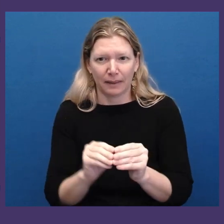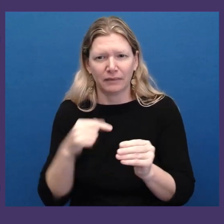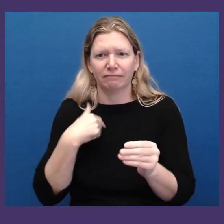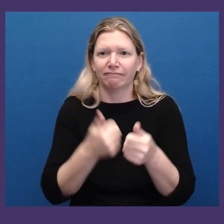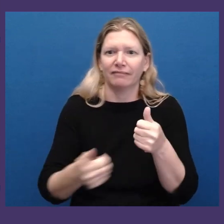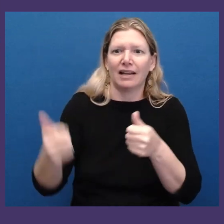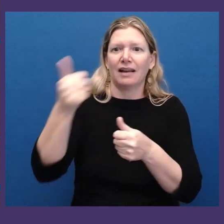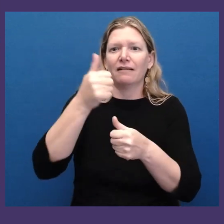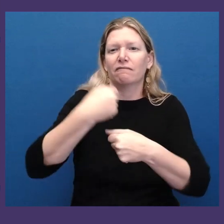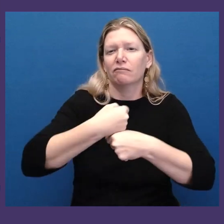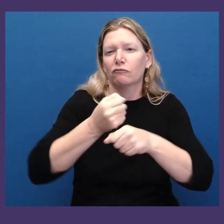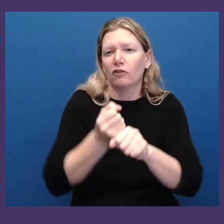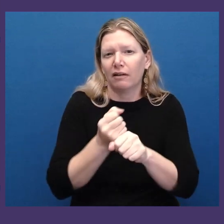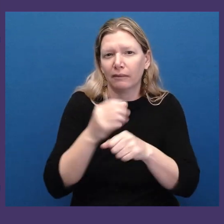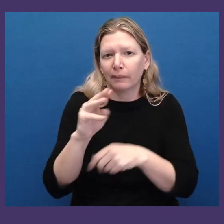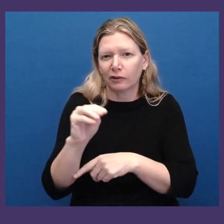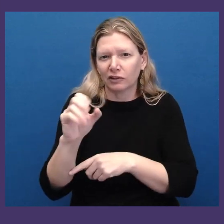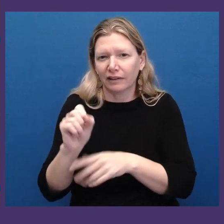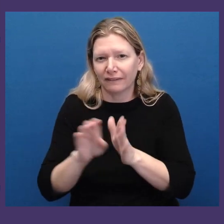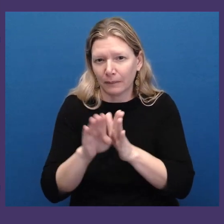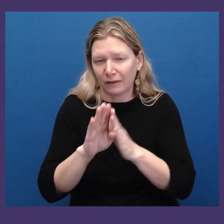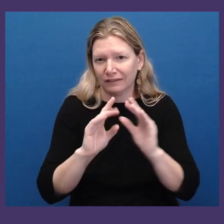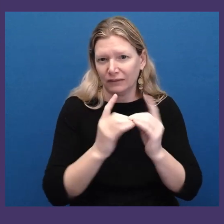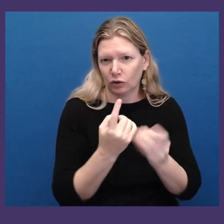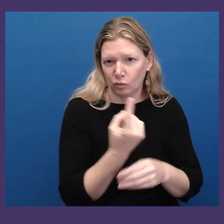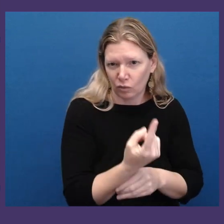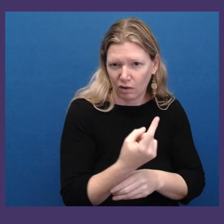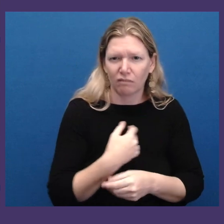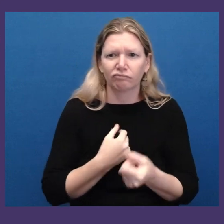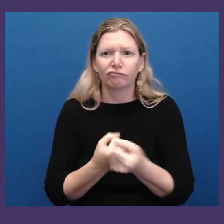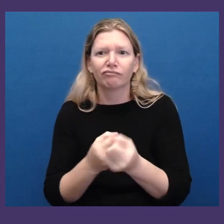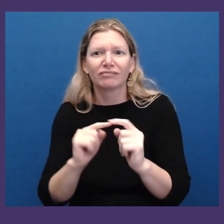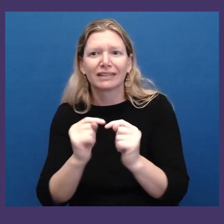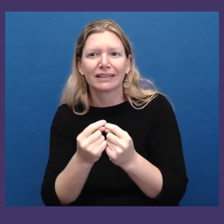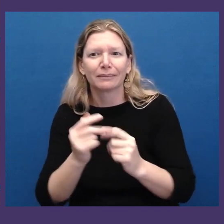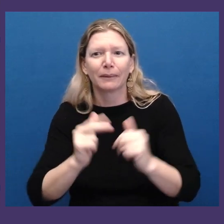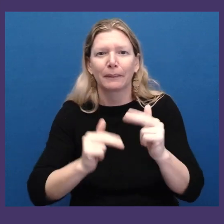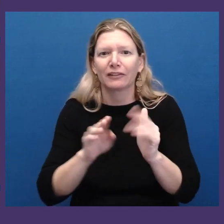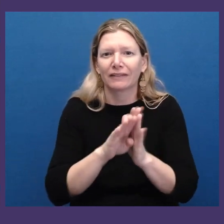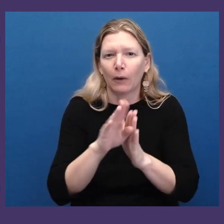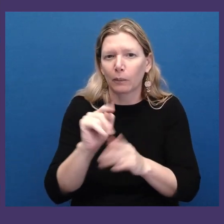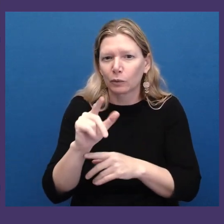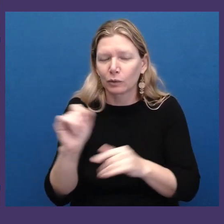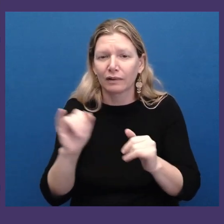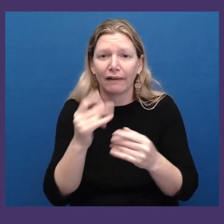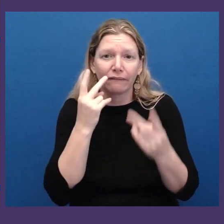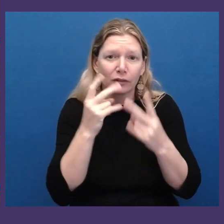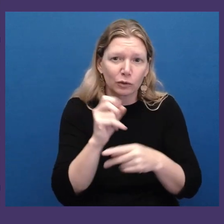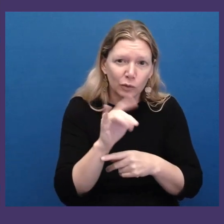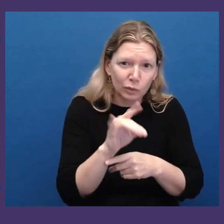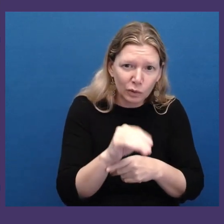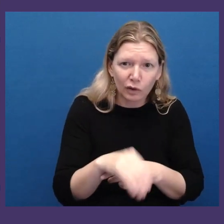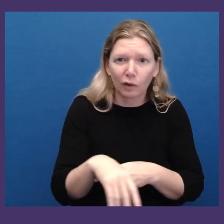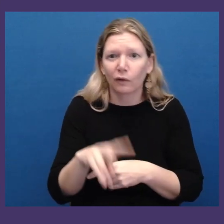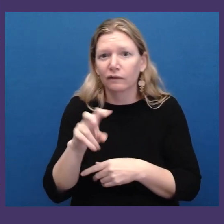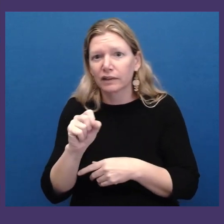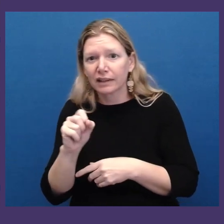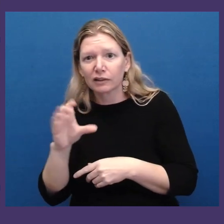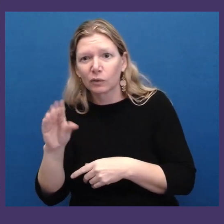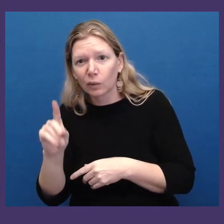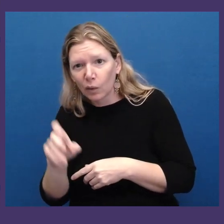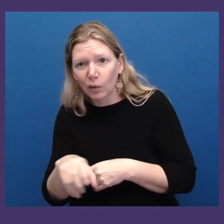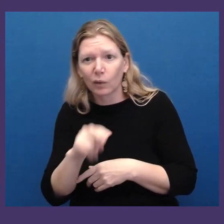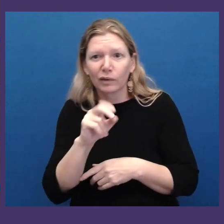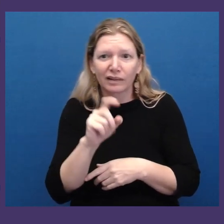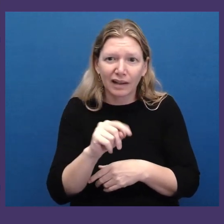the team that builds our developer tools like Visual Studio, VS Code, .NET, TypeScript, and our Azure developer experiences, as well